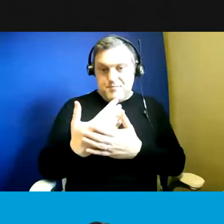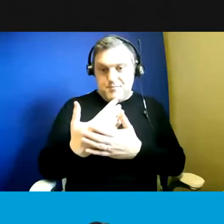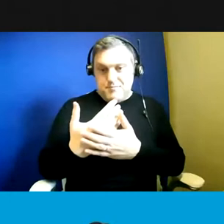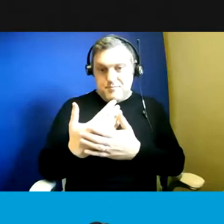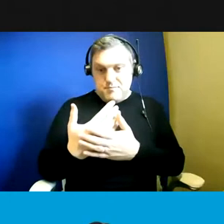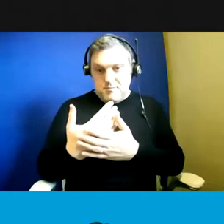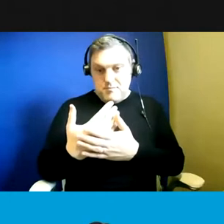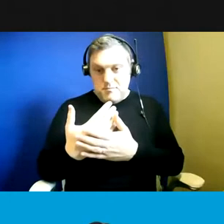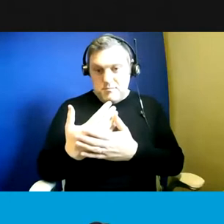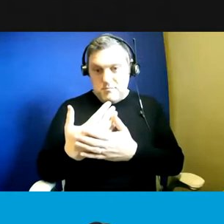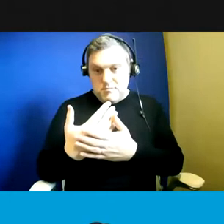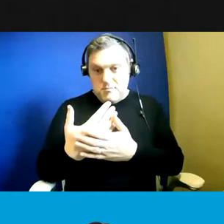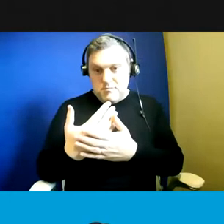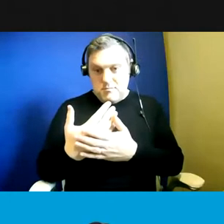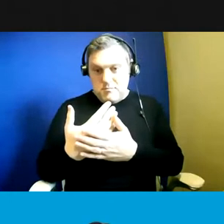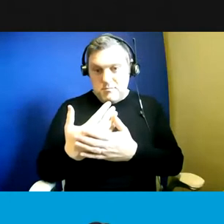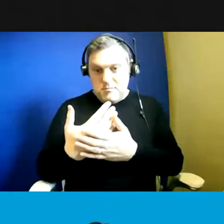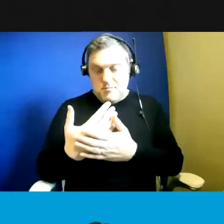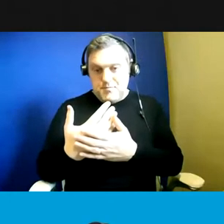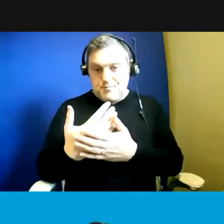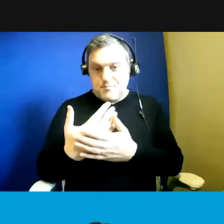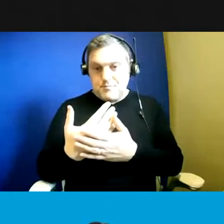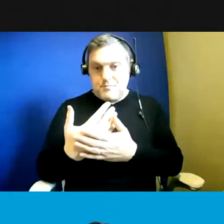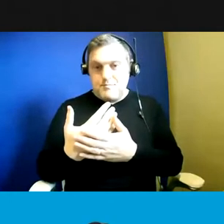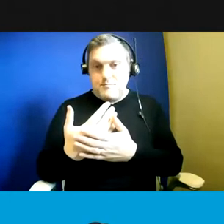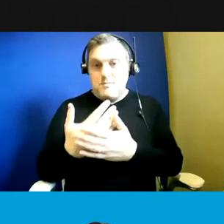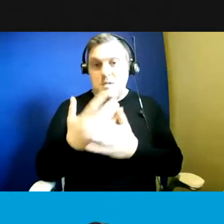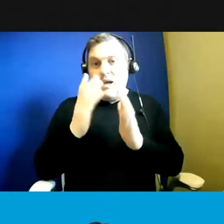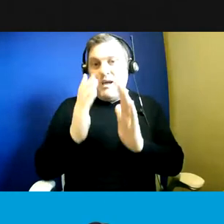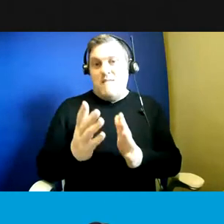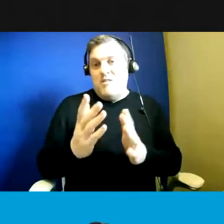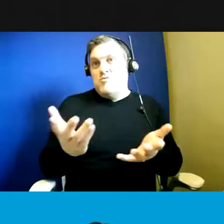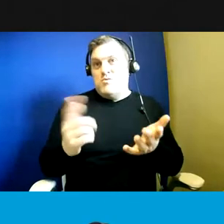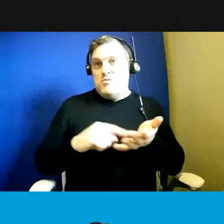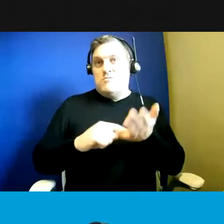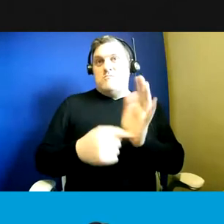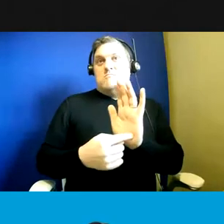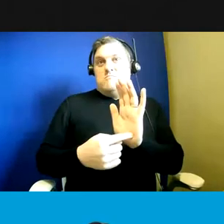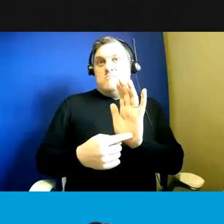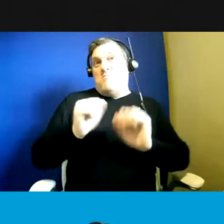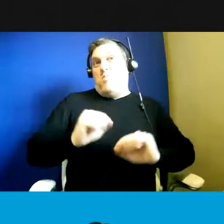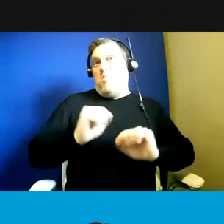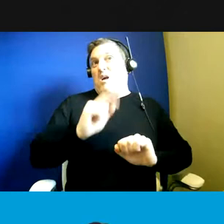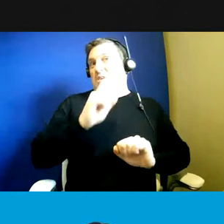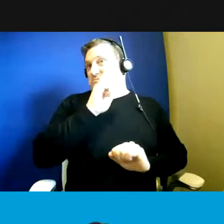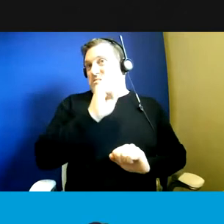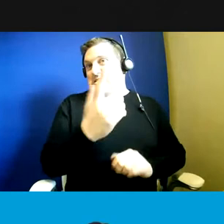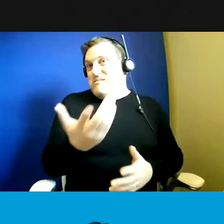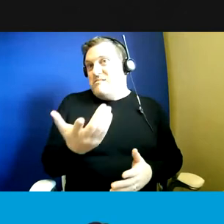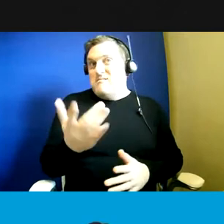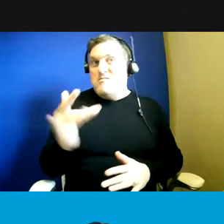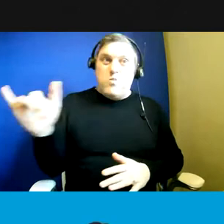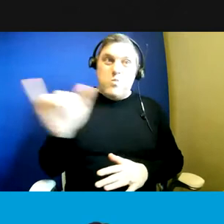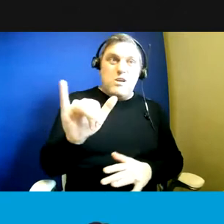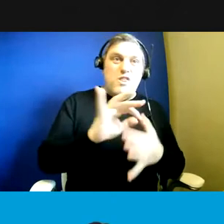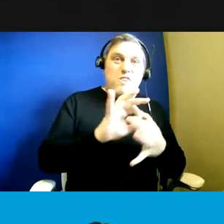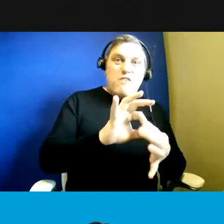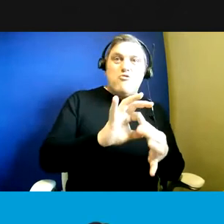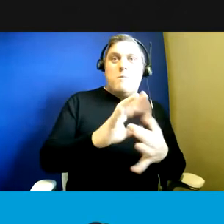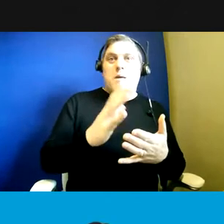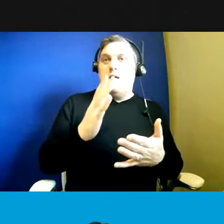being kind of set out and laid out. So I'd say watch this space from a what therapies start to